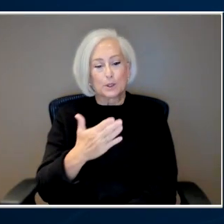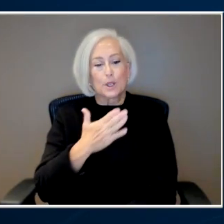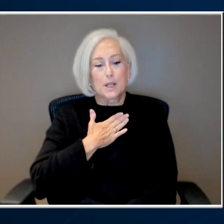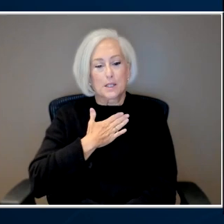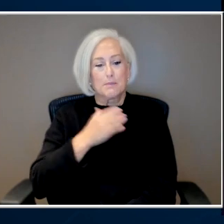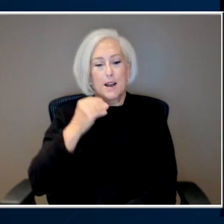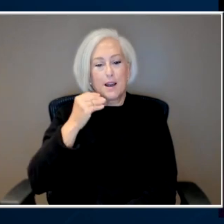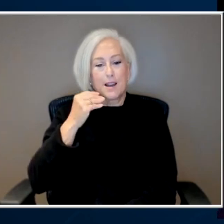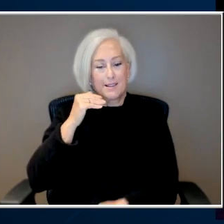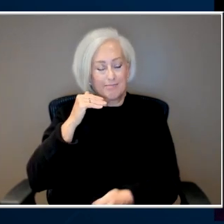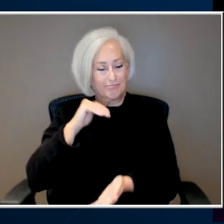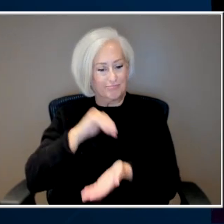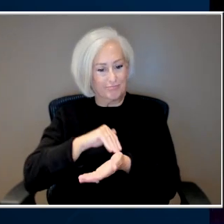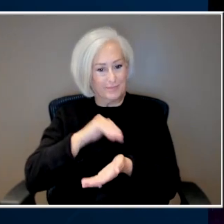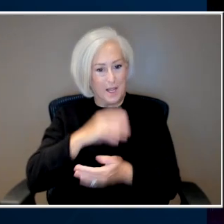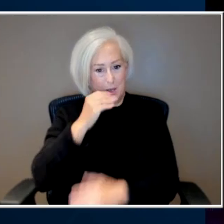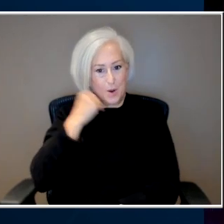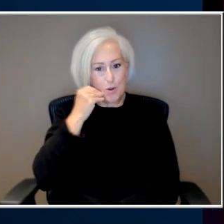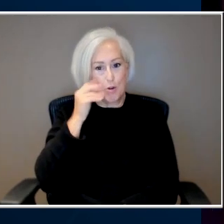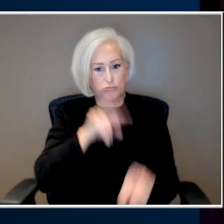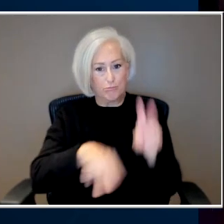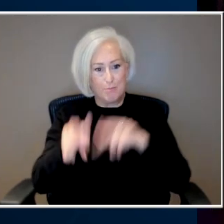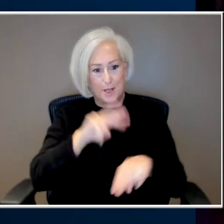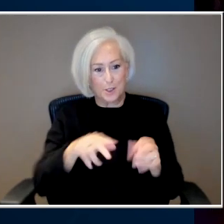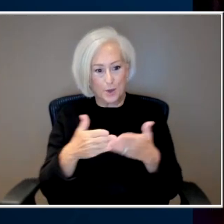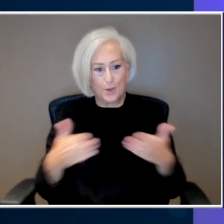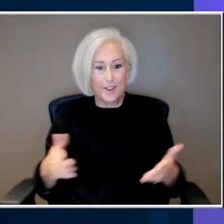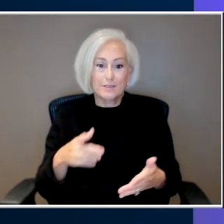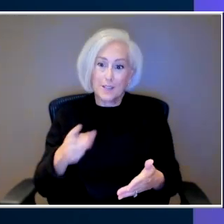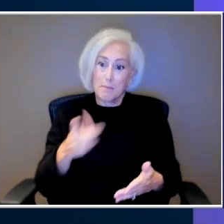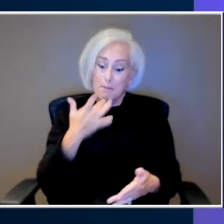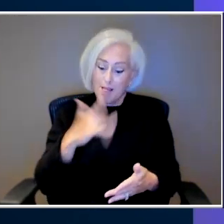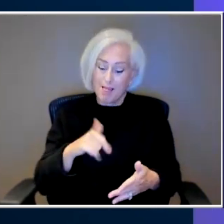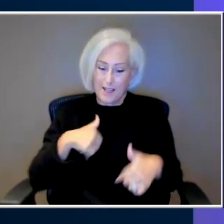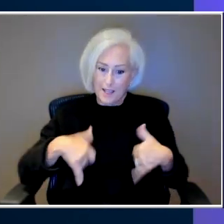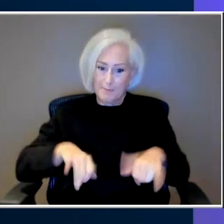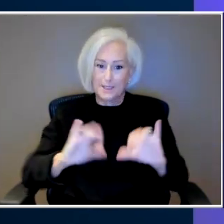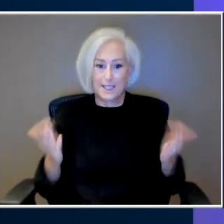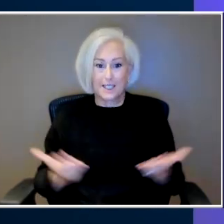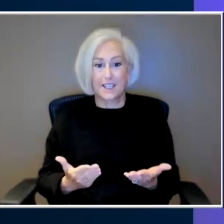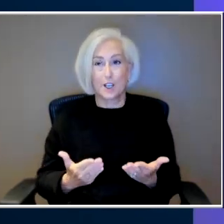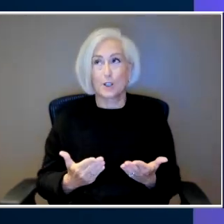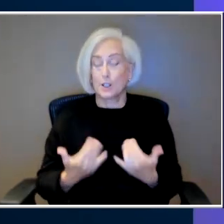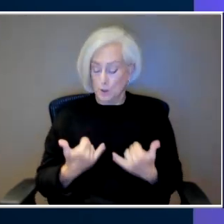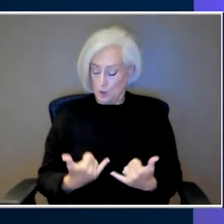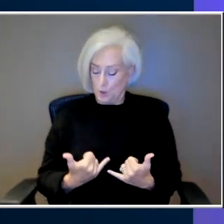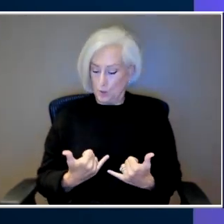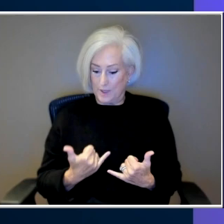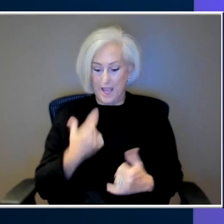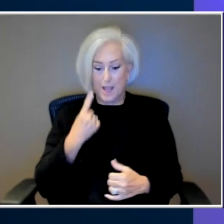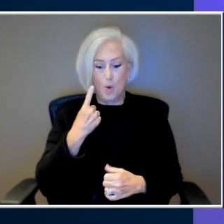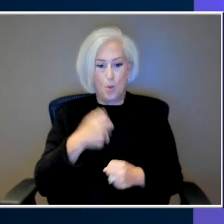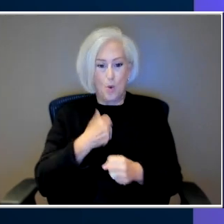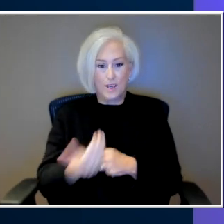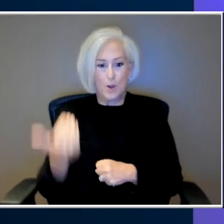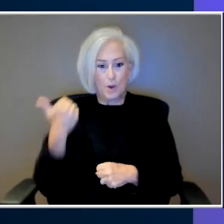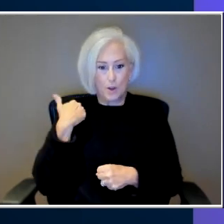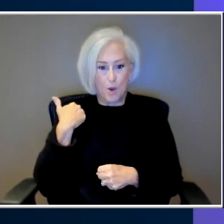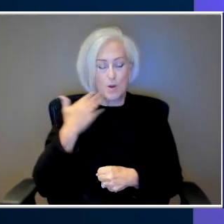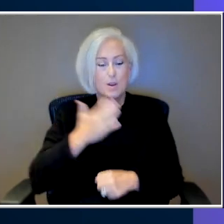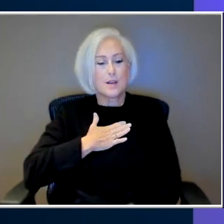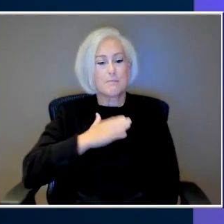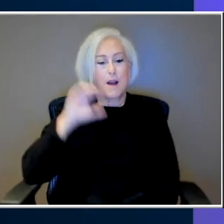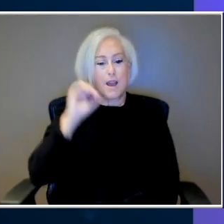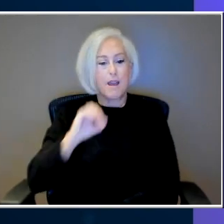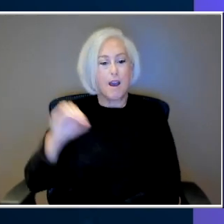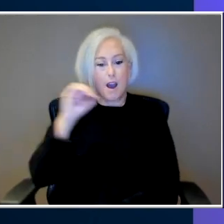me, you should feel grateful you're still here. I guess today, a year ago, my oxygen level was in the 60s. Wow. And